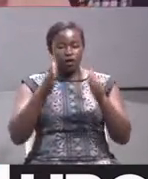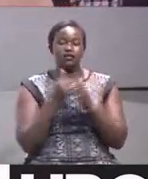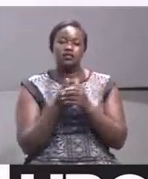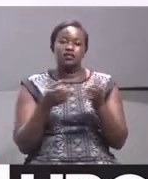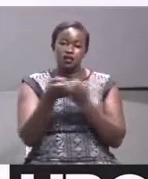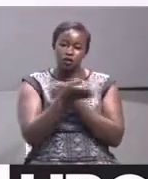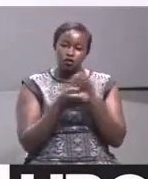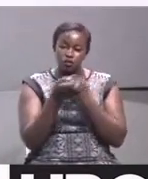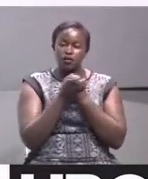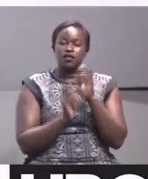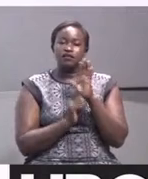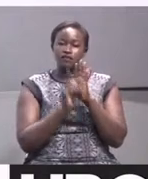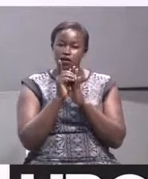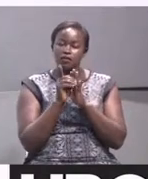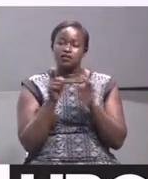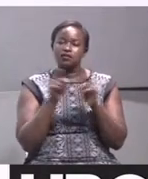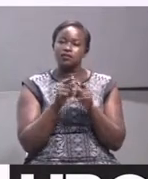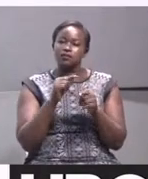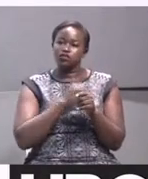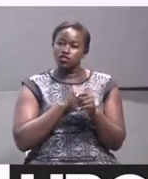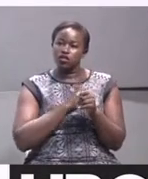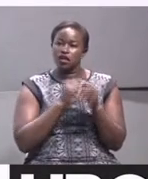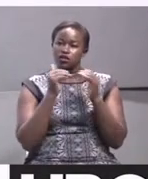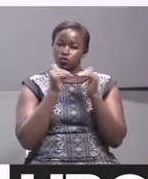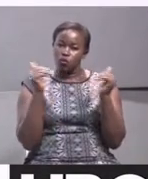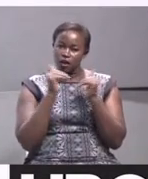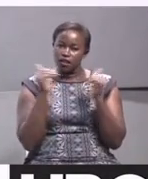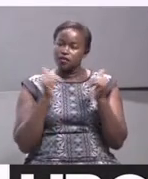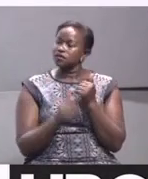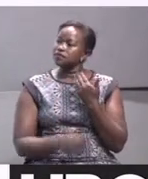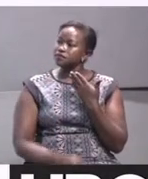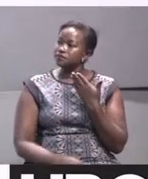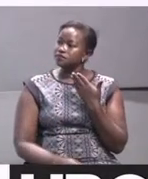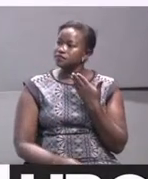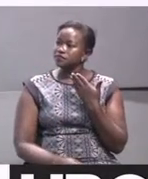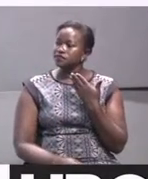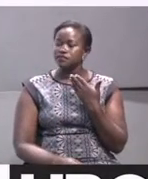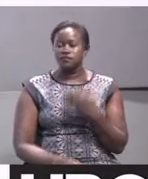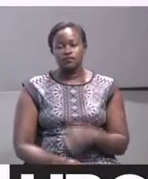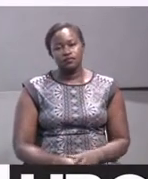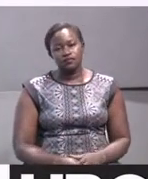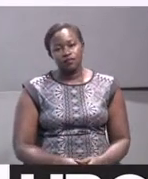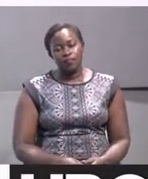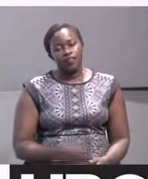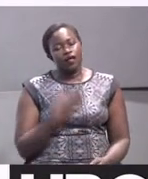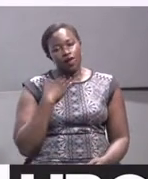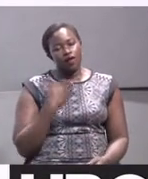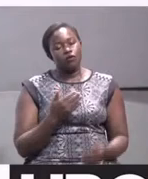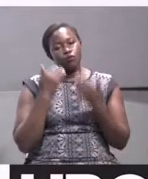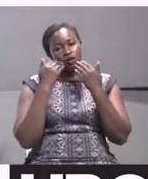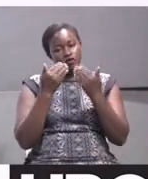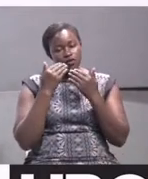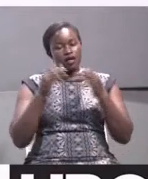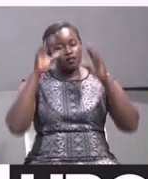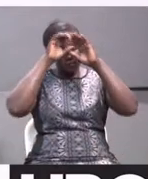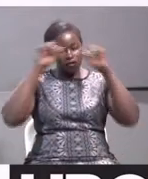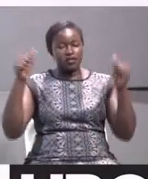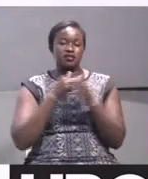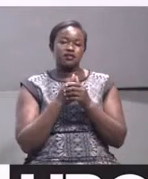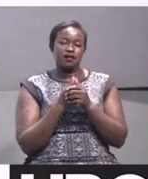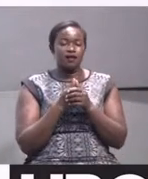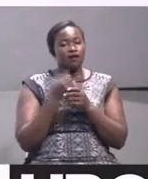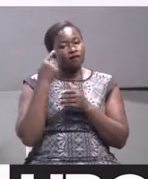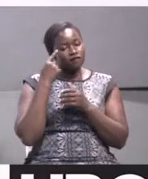economic development and gender equality. I would wish to thank His Excellency for actually